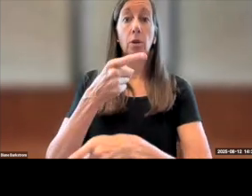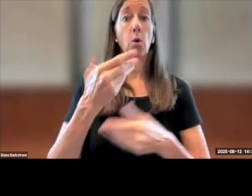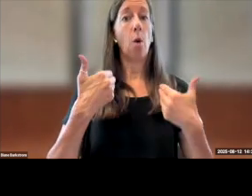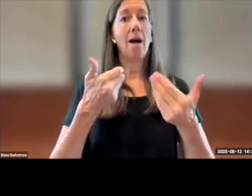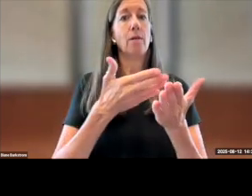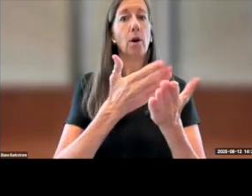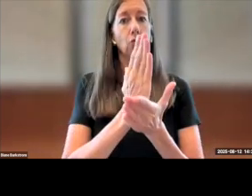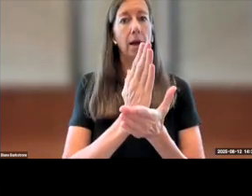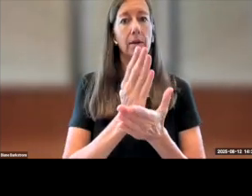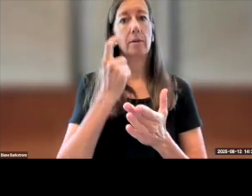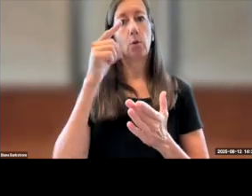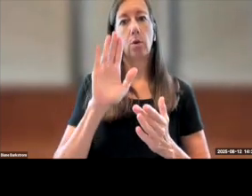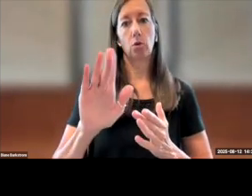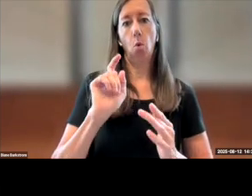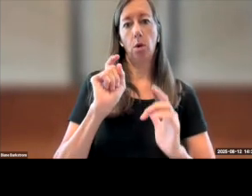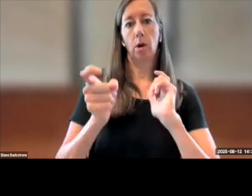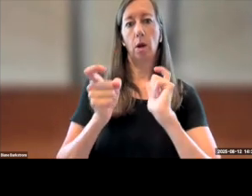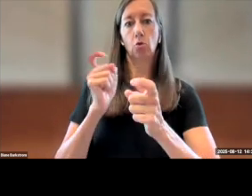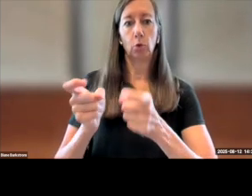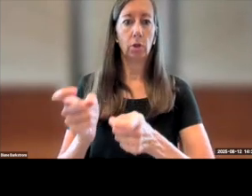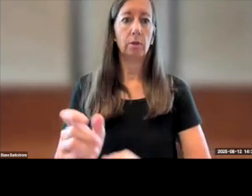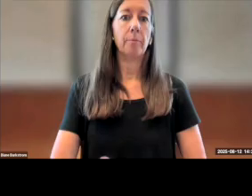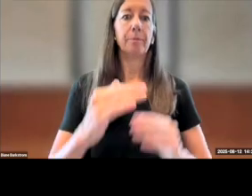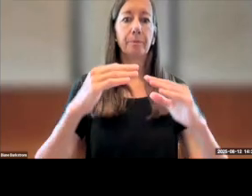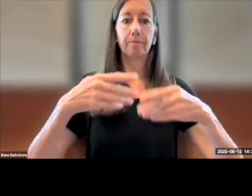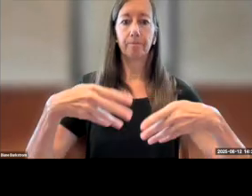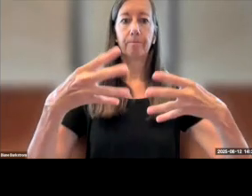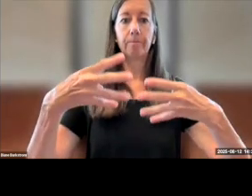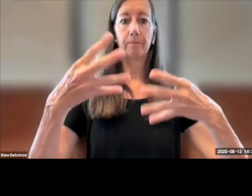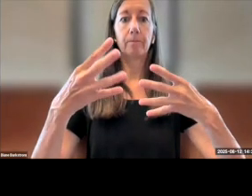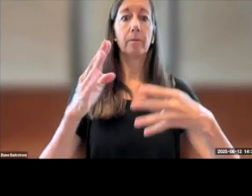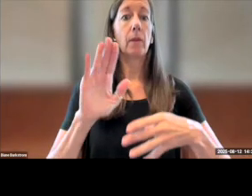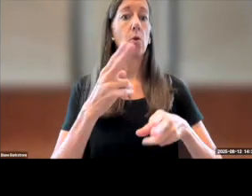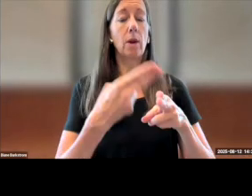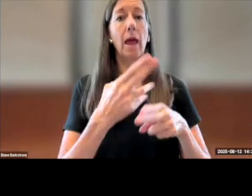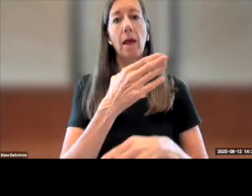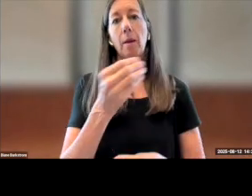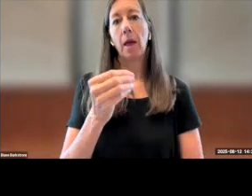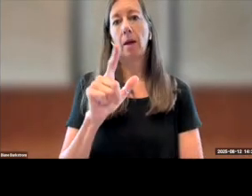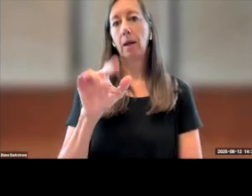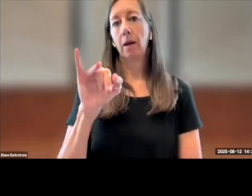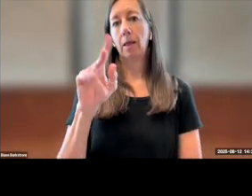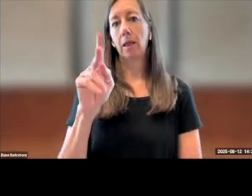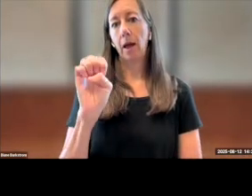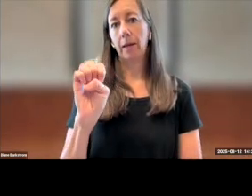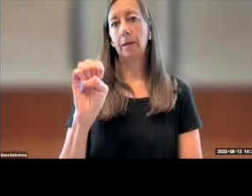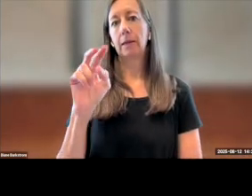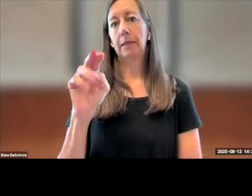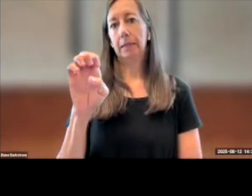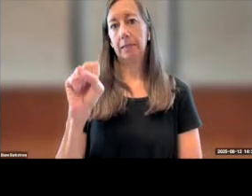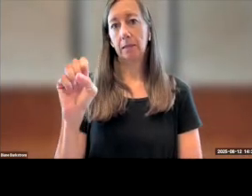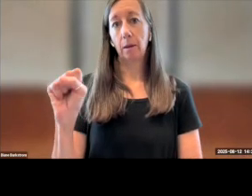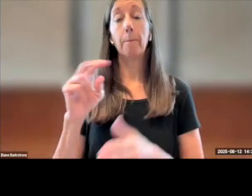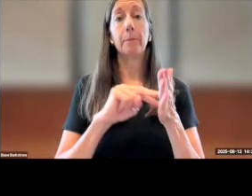scrolling. We have your name and likeness, which is basically your name and likeness being used